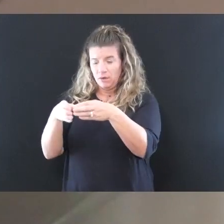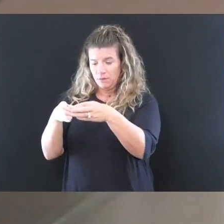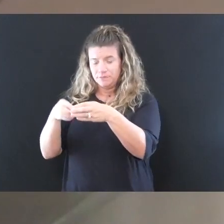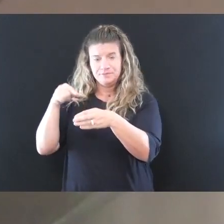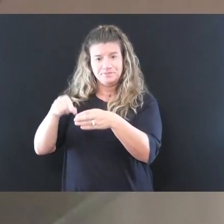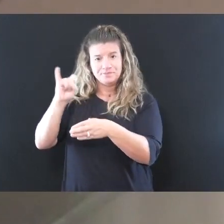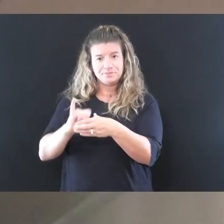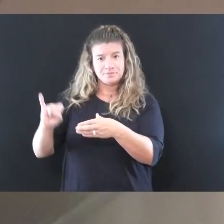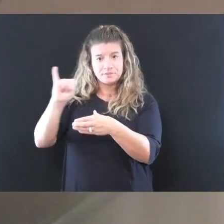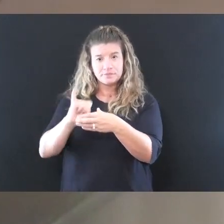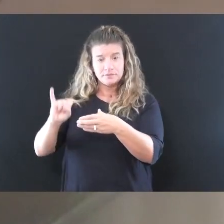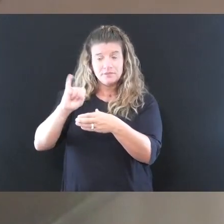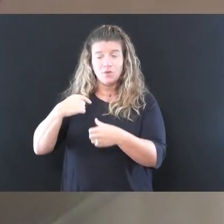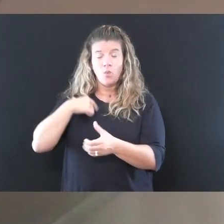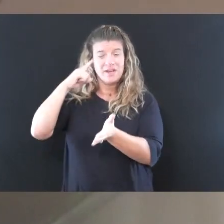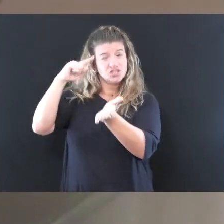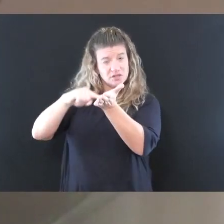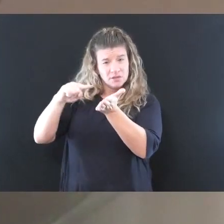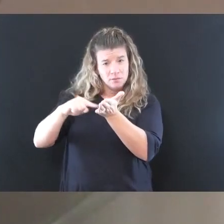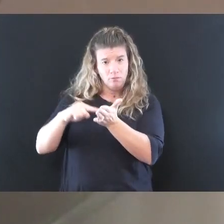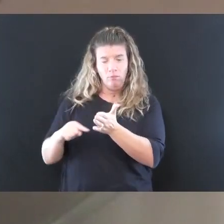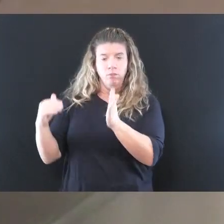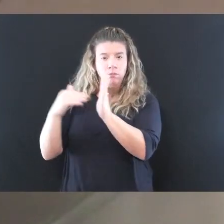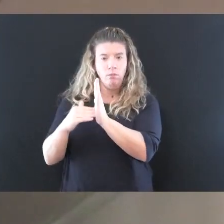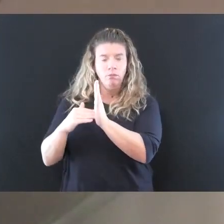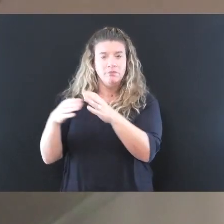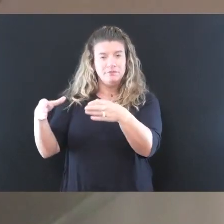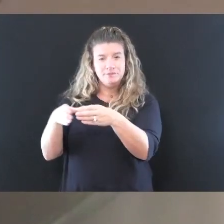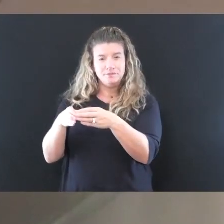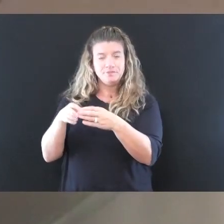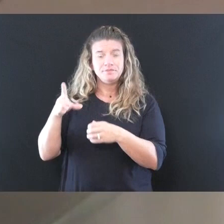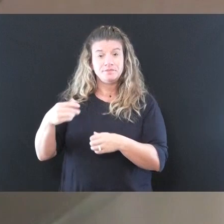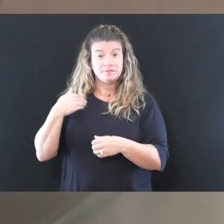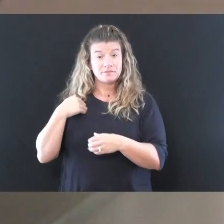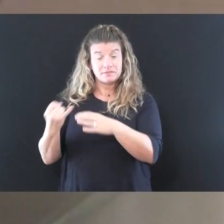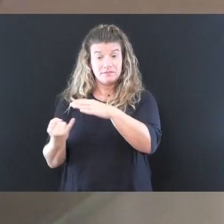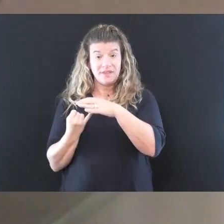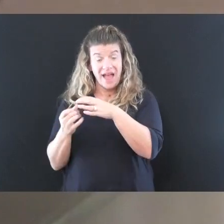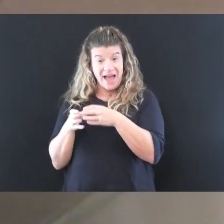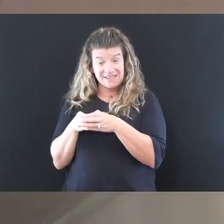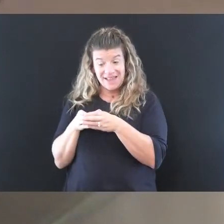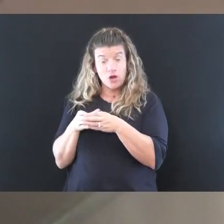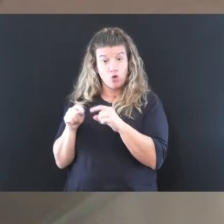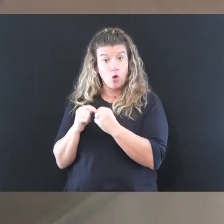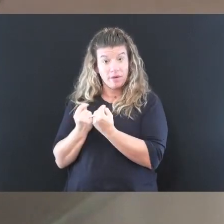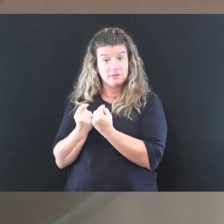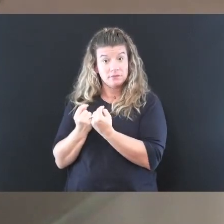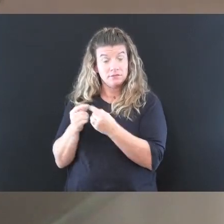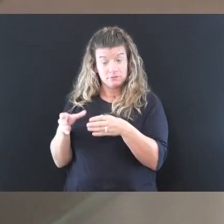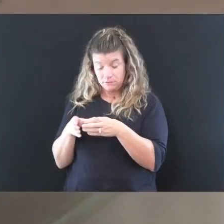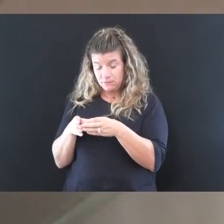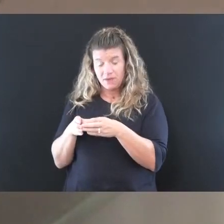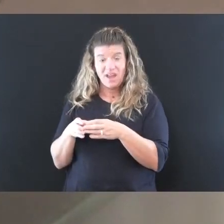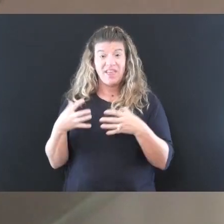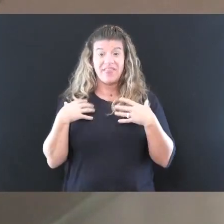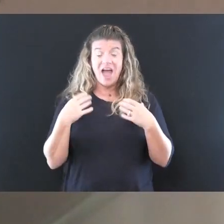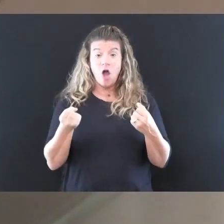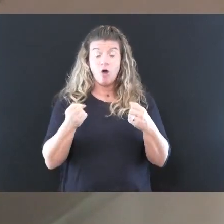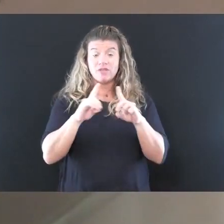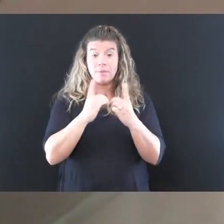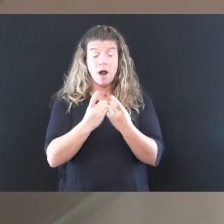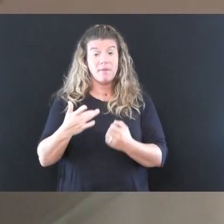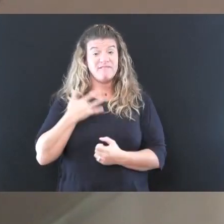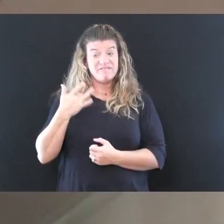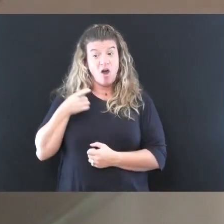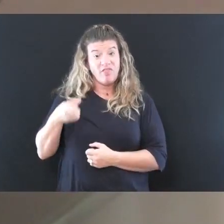infected, and we rechecked. And that was an isolated group. Local health department basically felt things were under control. And